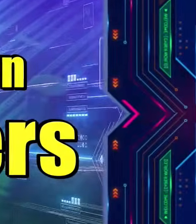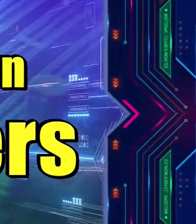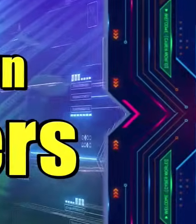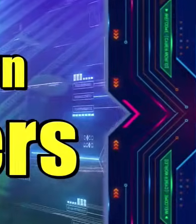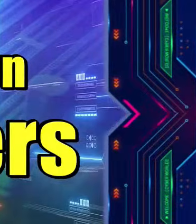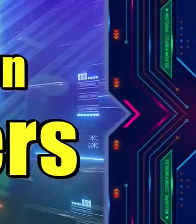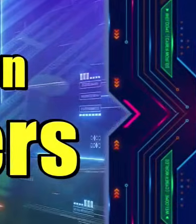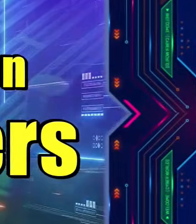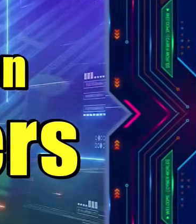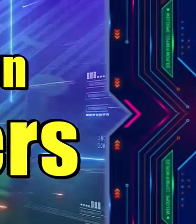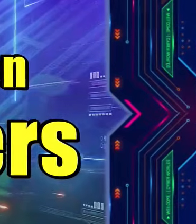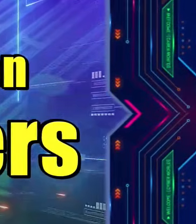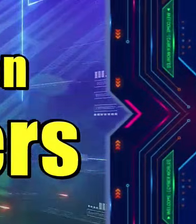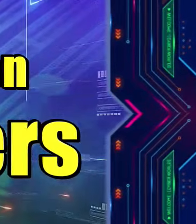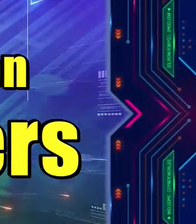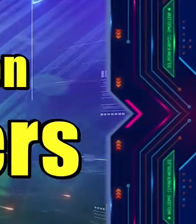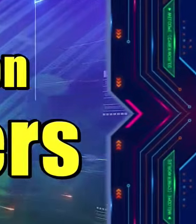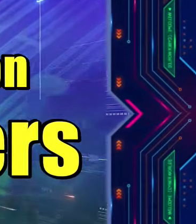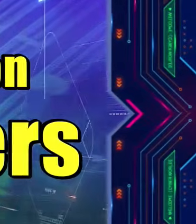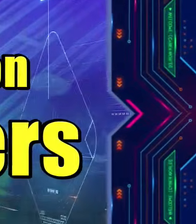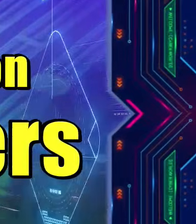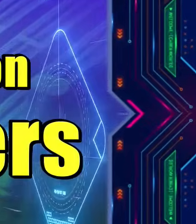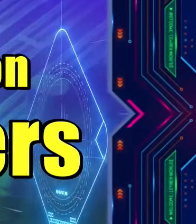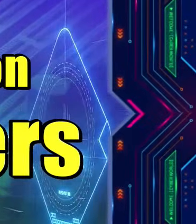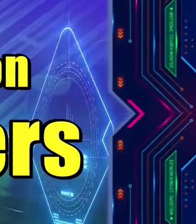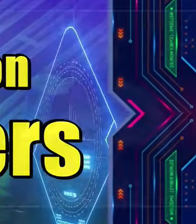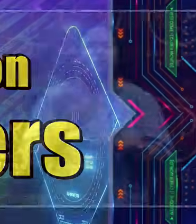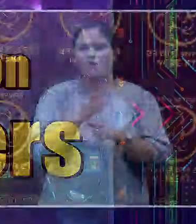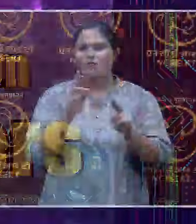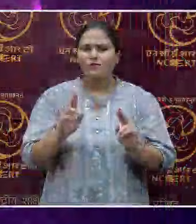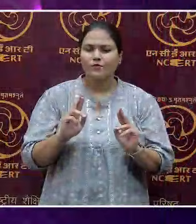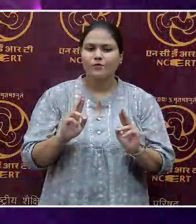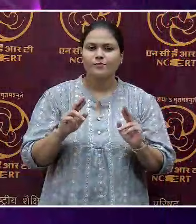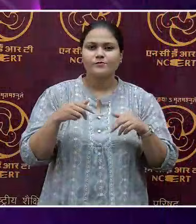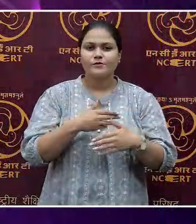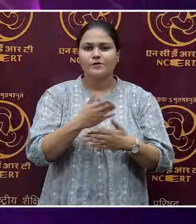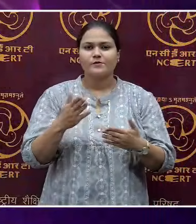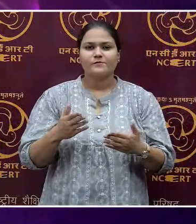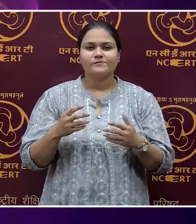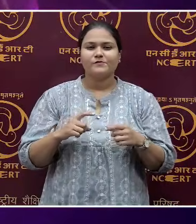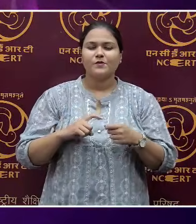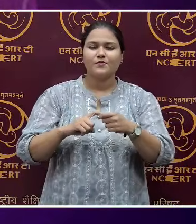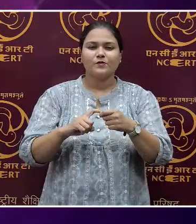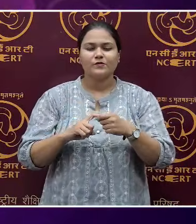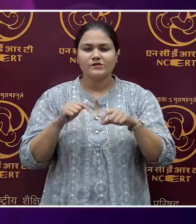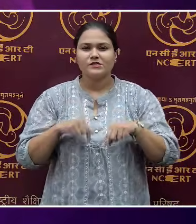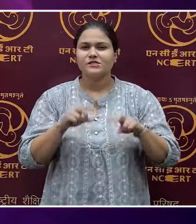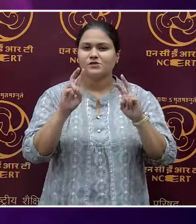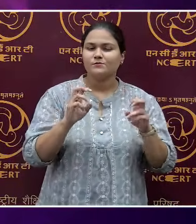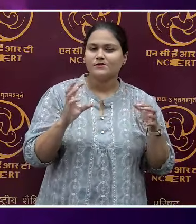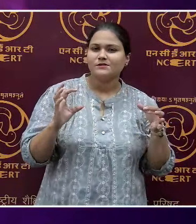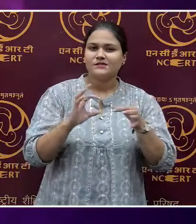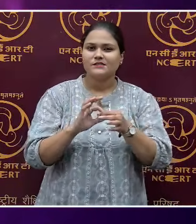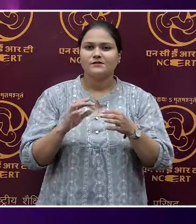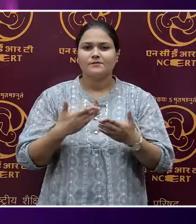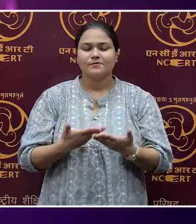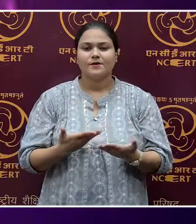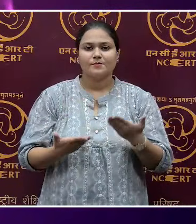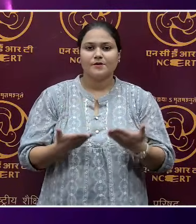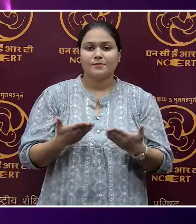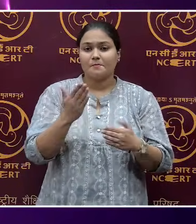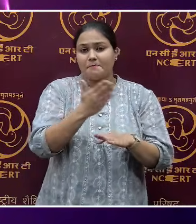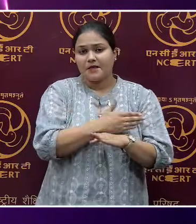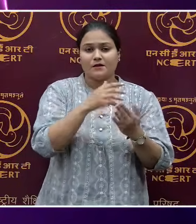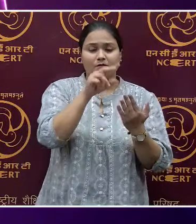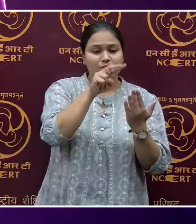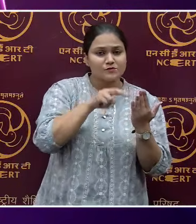on odd or even numbers. I'm sure you must be having a lot of queries regarding the topic today. You probably have studied this topic already